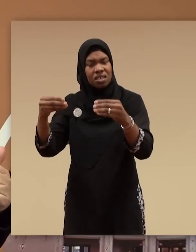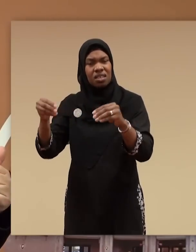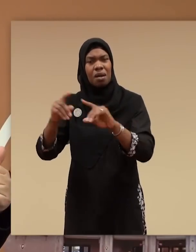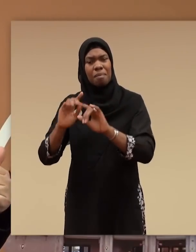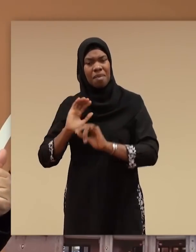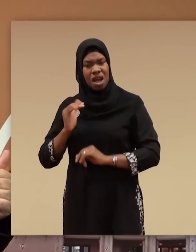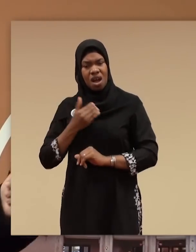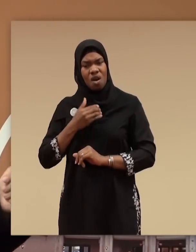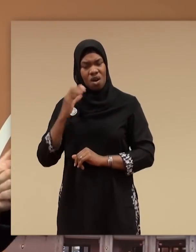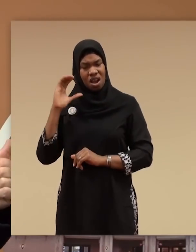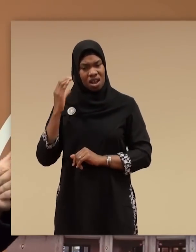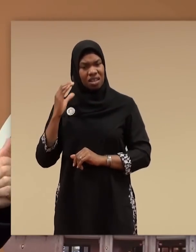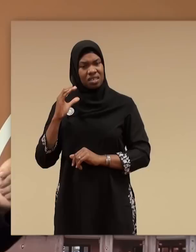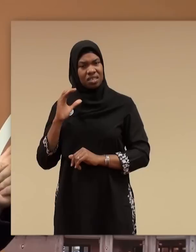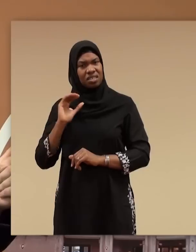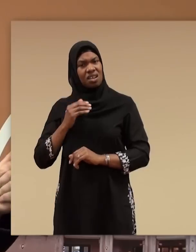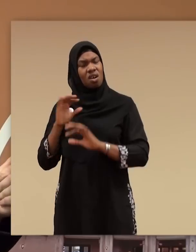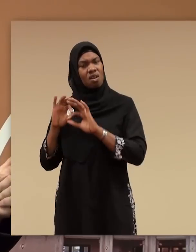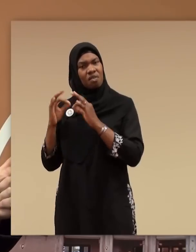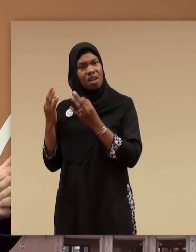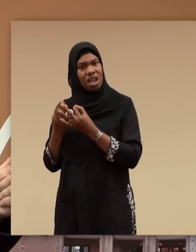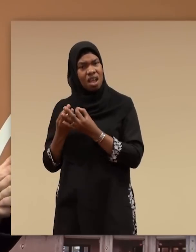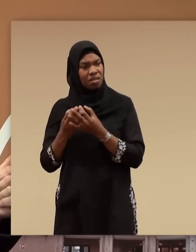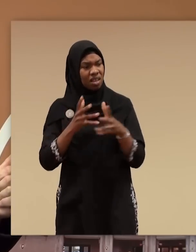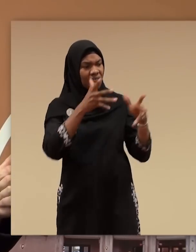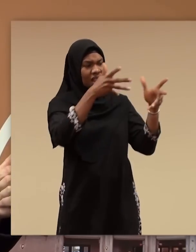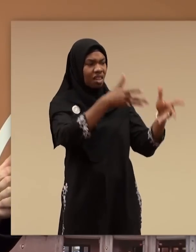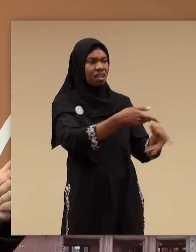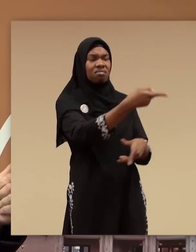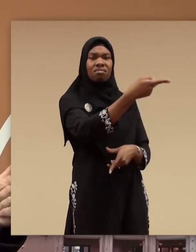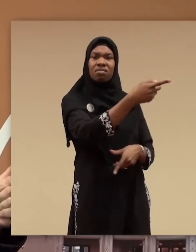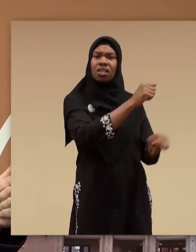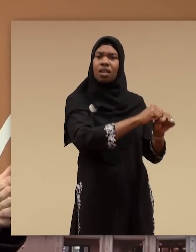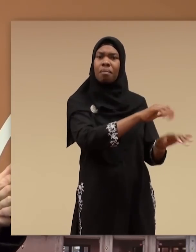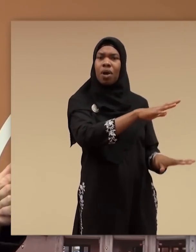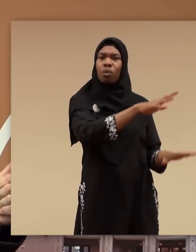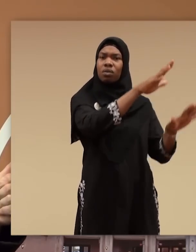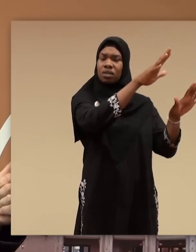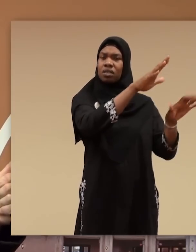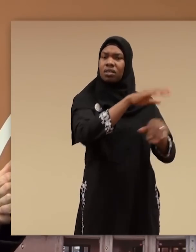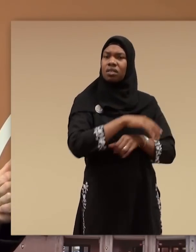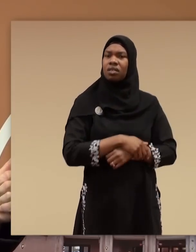cousins left in this miserable situation in the mountains?